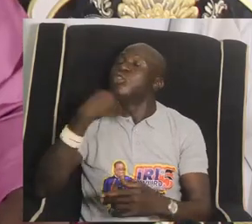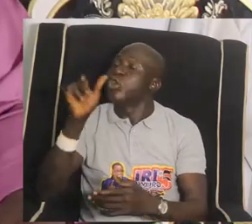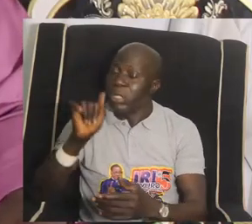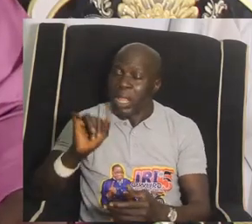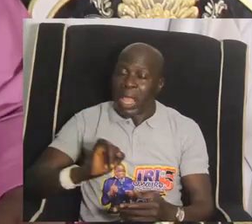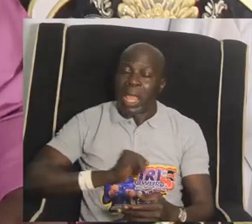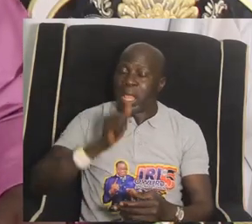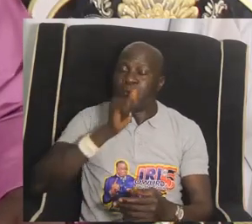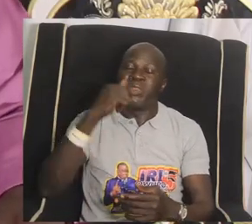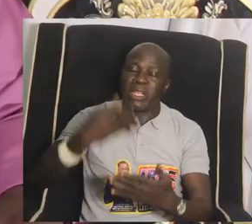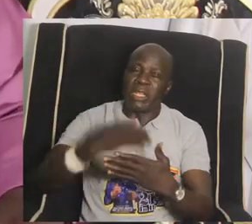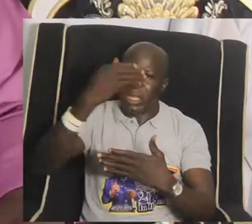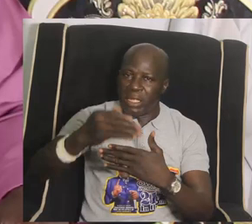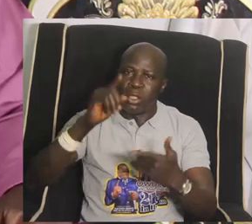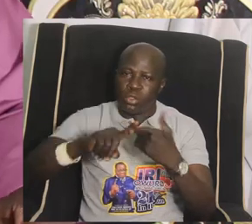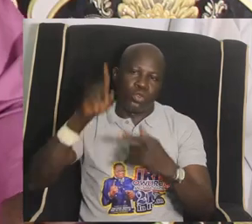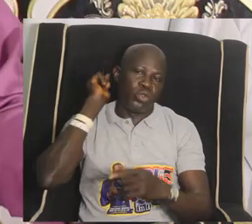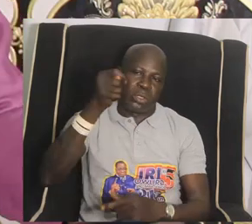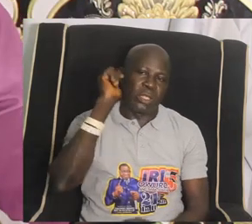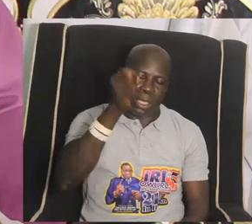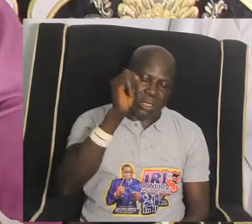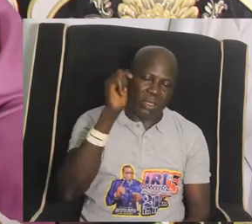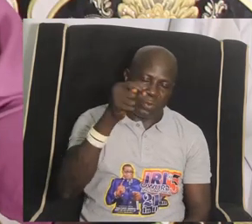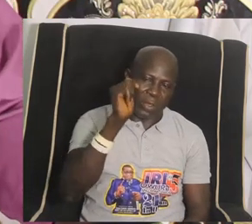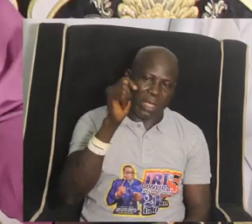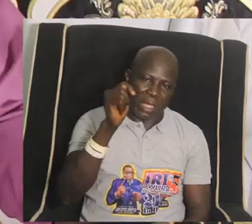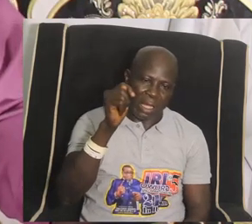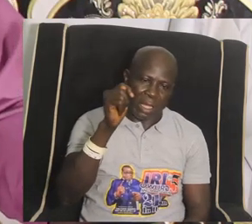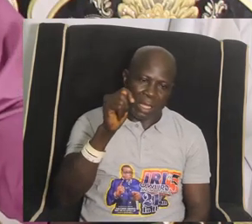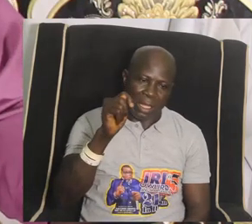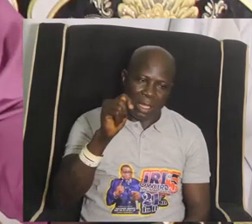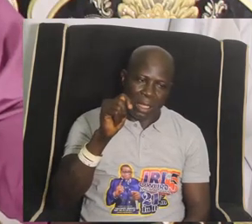them that I am next to testify.